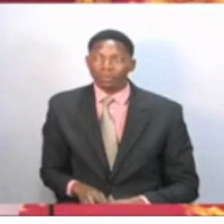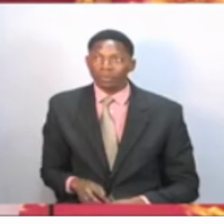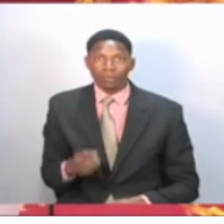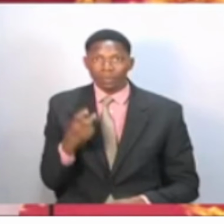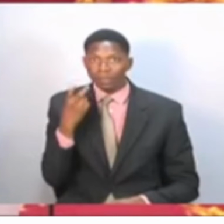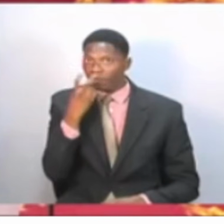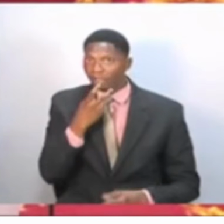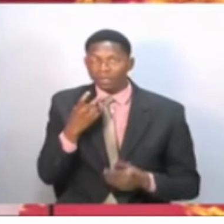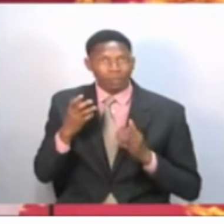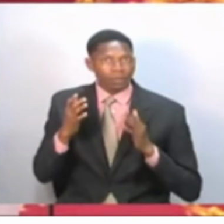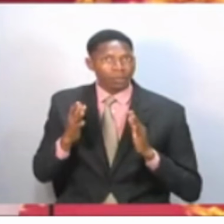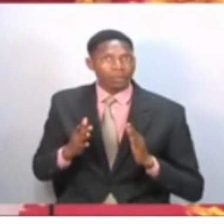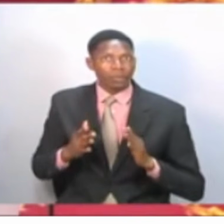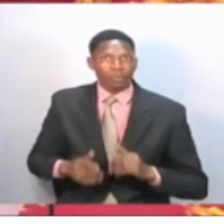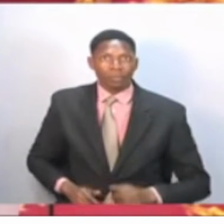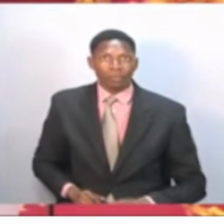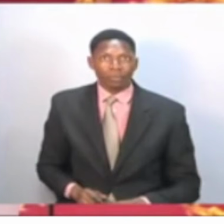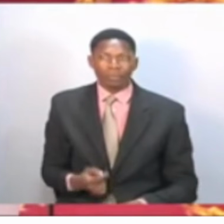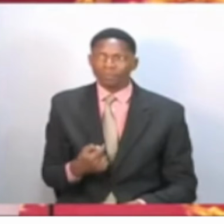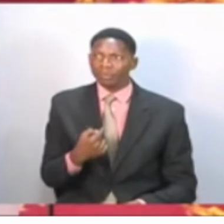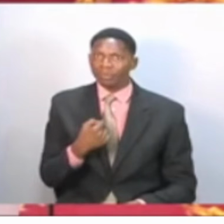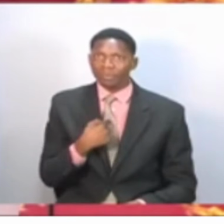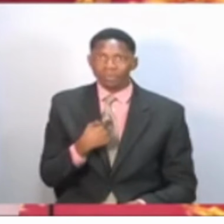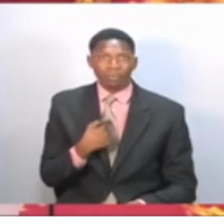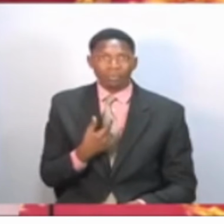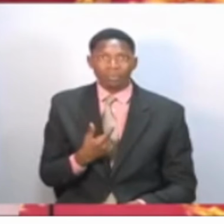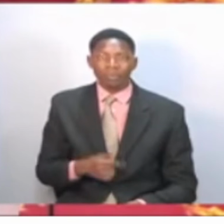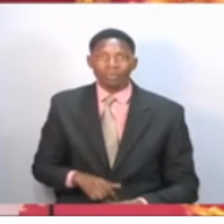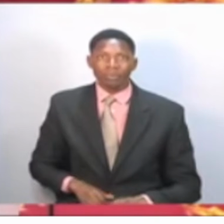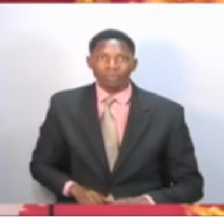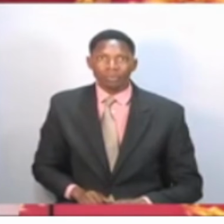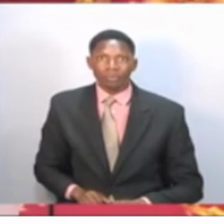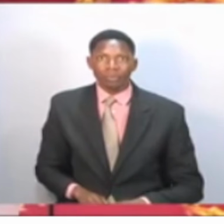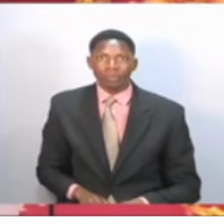Mr. Speaker, I call on Mr.